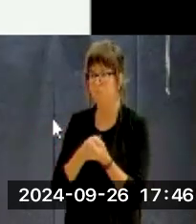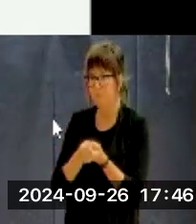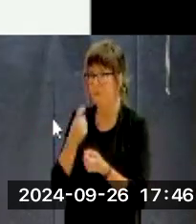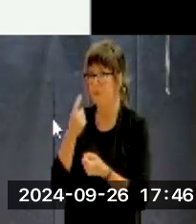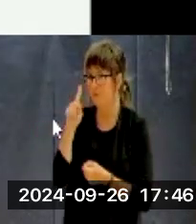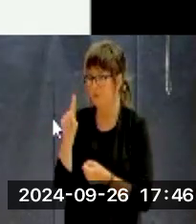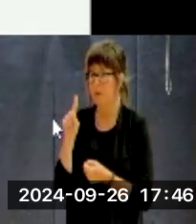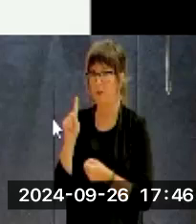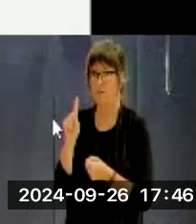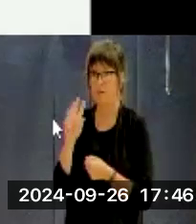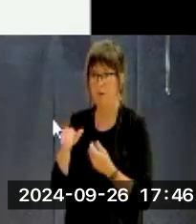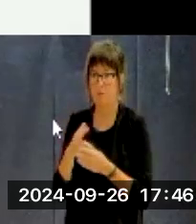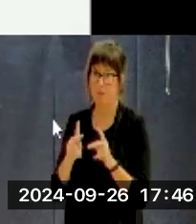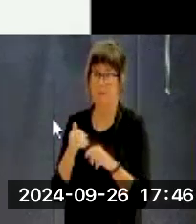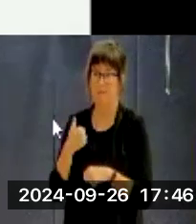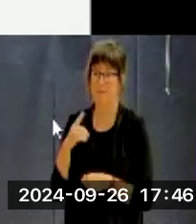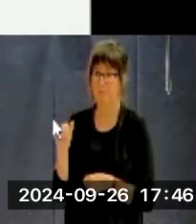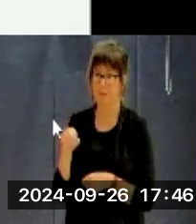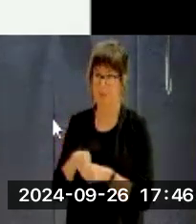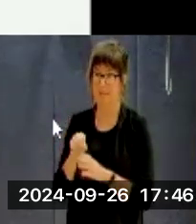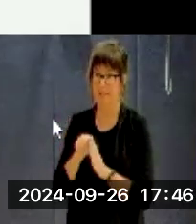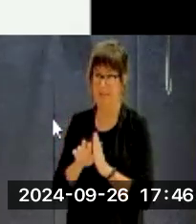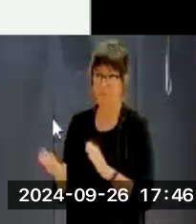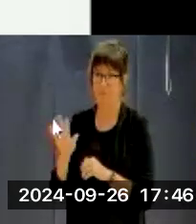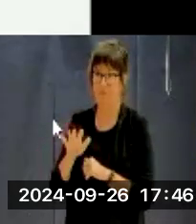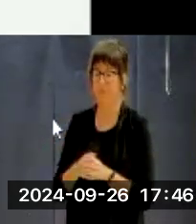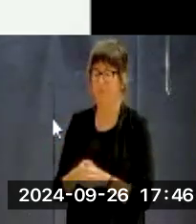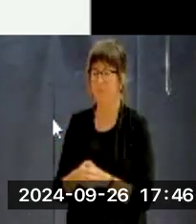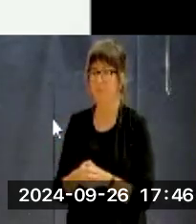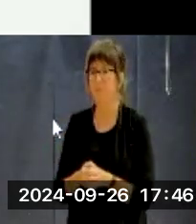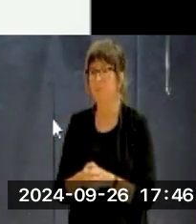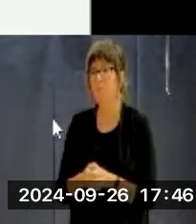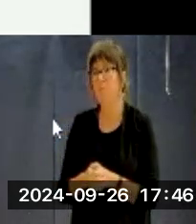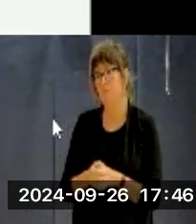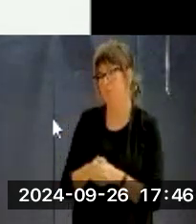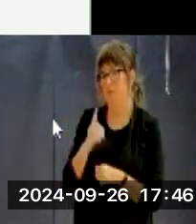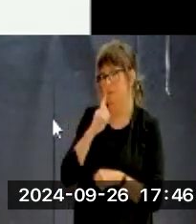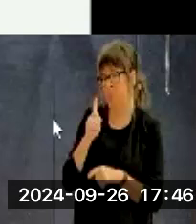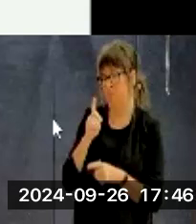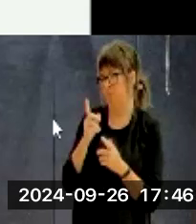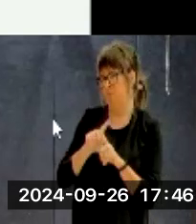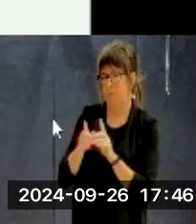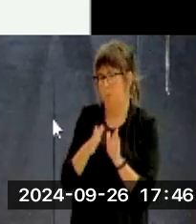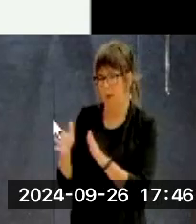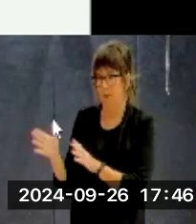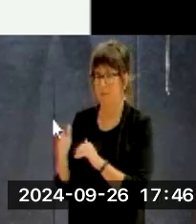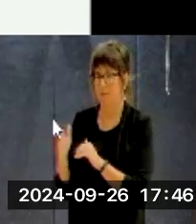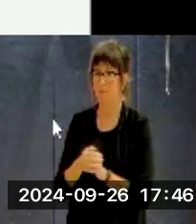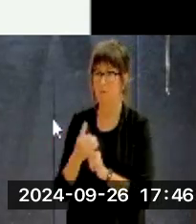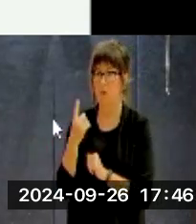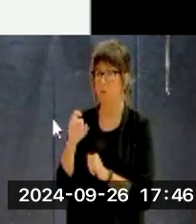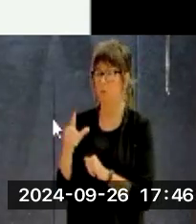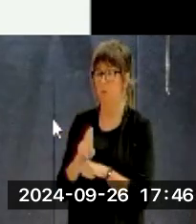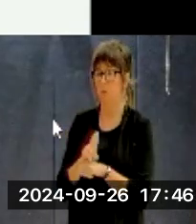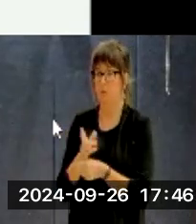behalf of all people with disabilities in the state. And we do that in a variety of ways. One tool that we use